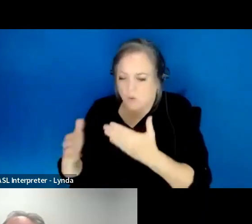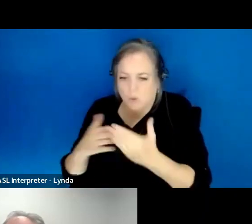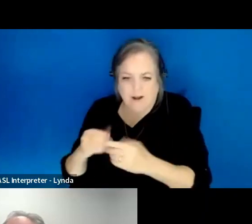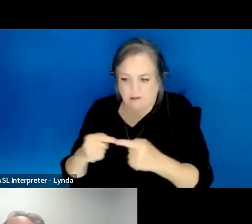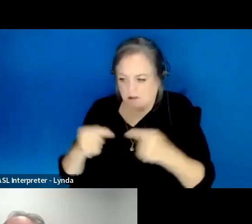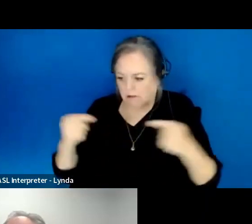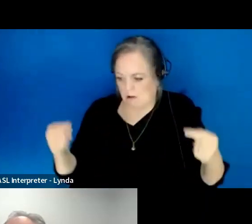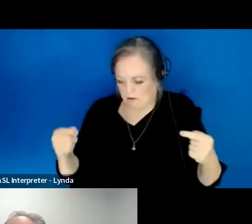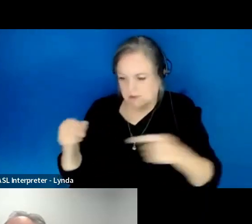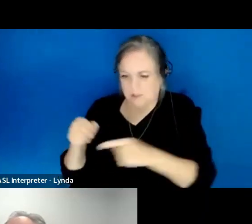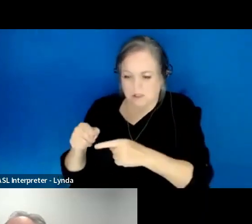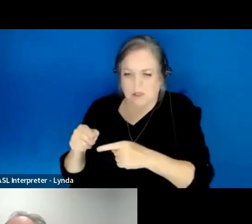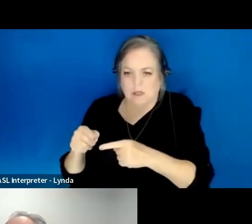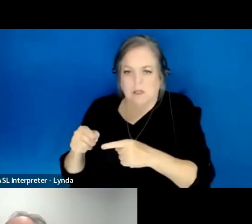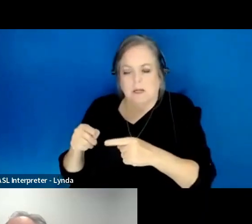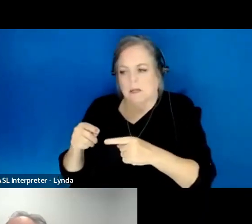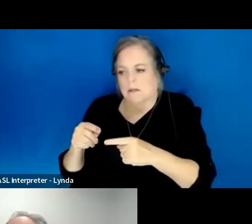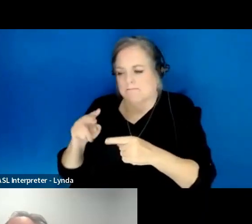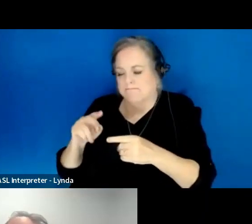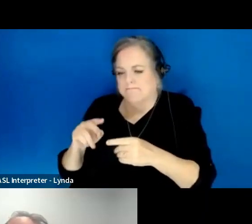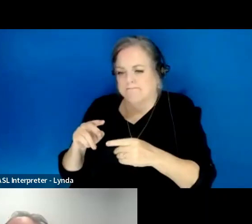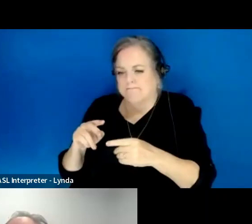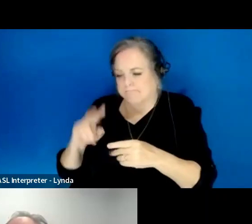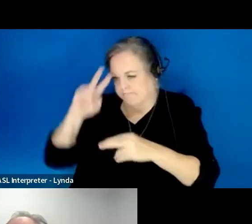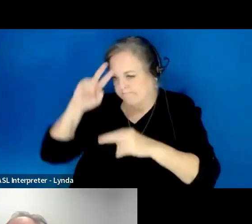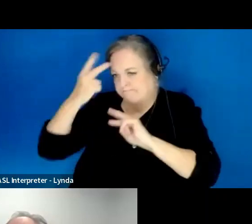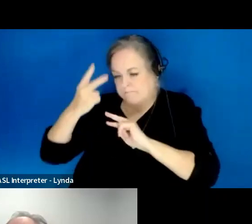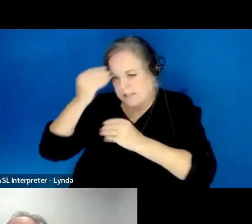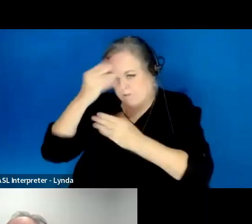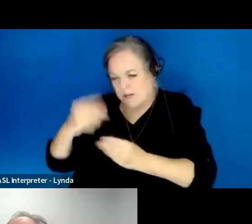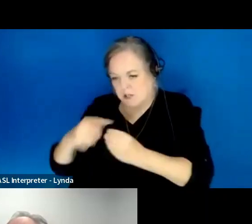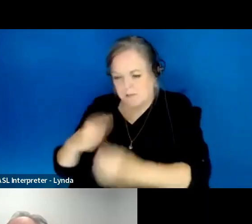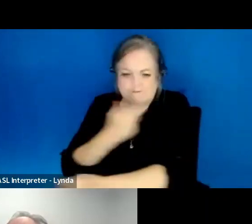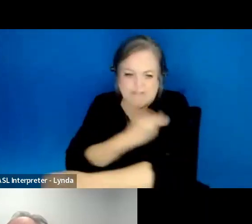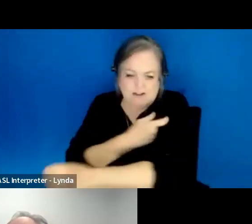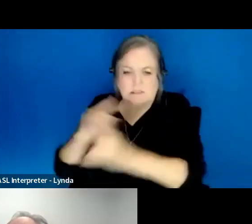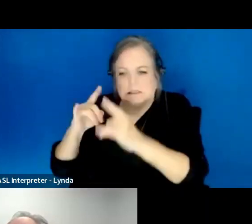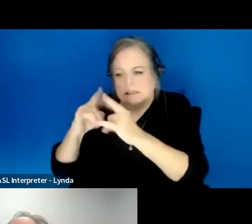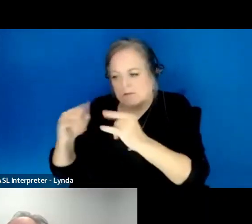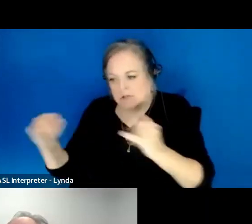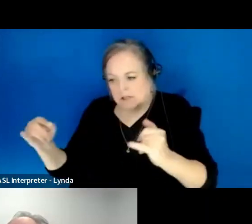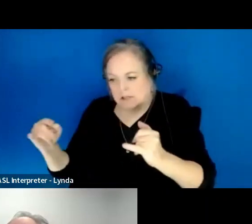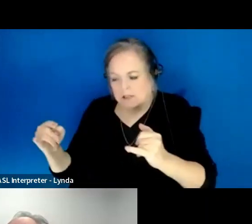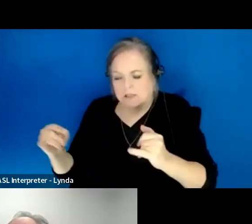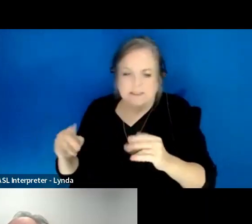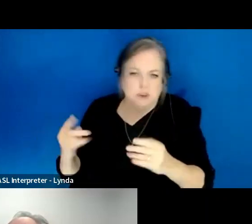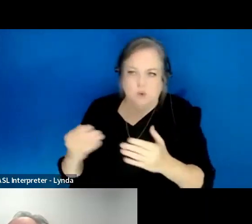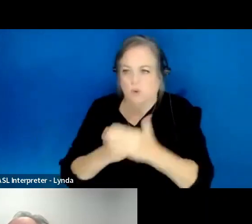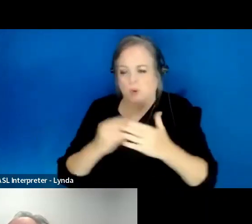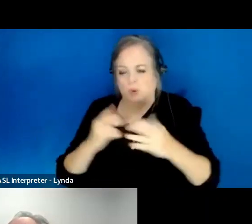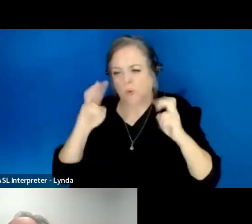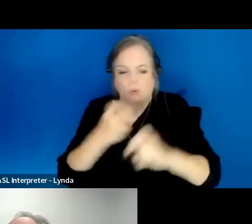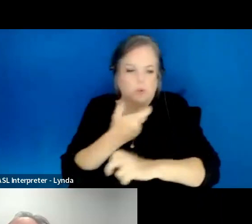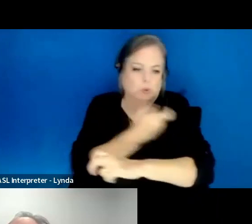was controversy out there. There was misinformation out there about vaccination, et cetera, et cetera, et cetera. This newfangled, quote unquote, vaccination